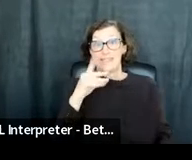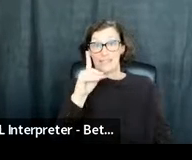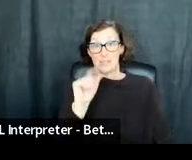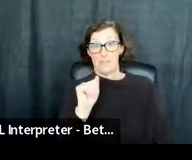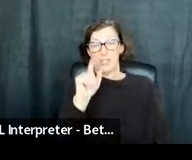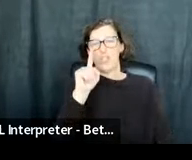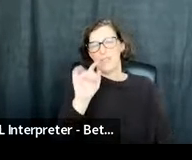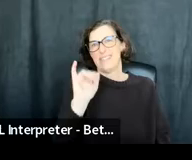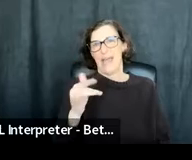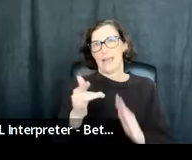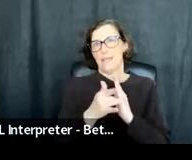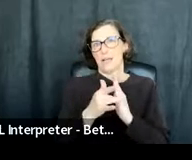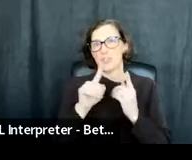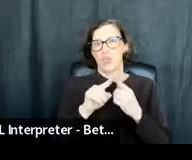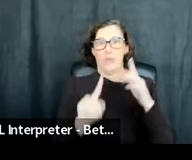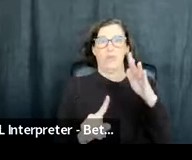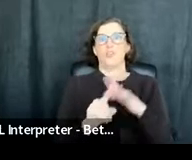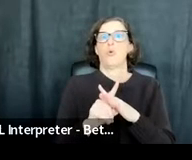need that technology when they show up.